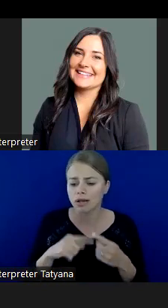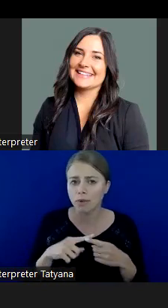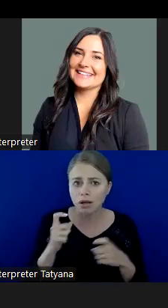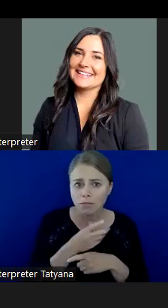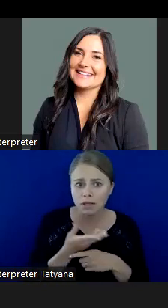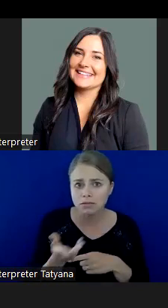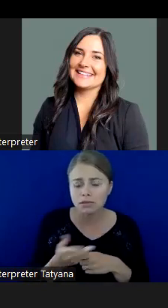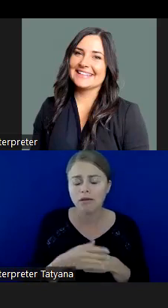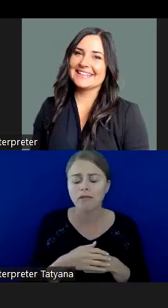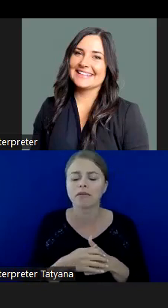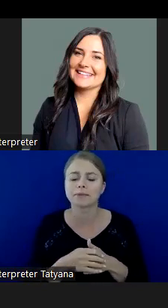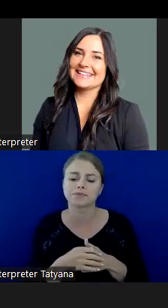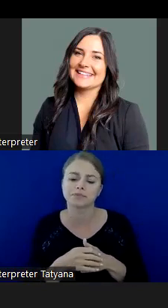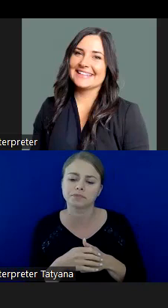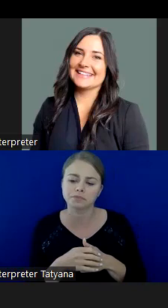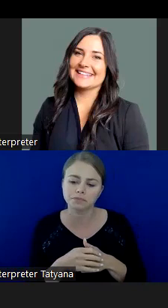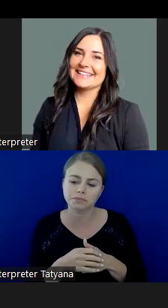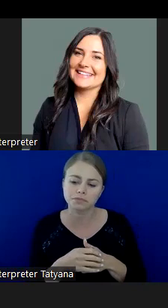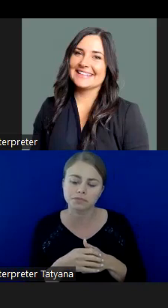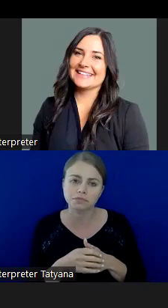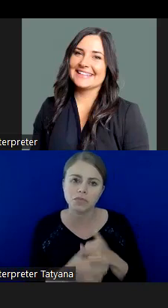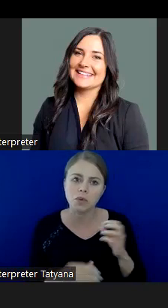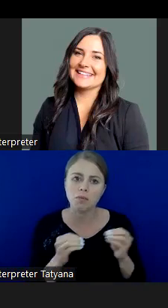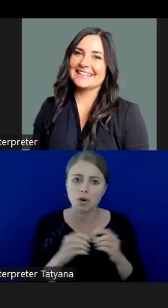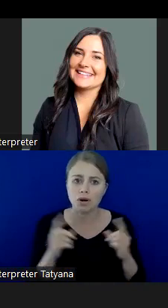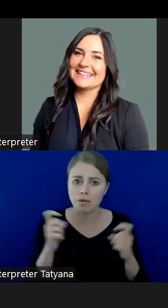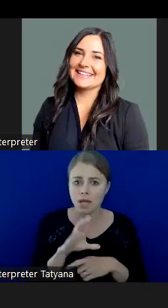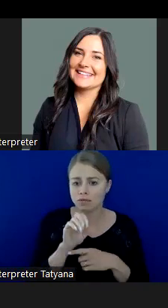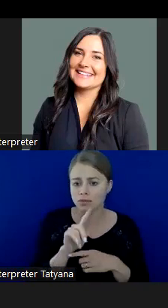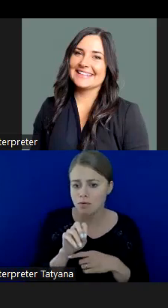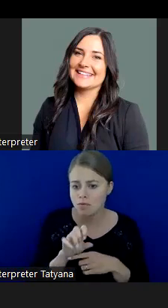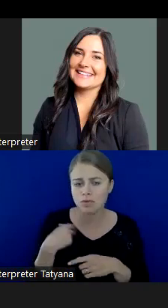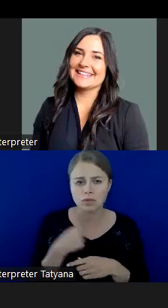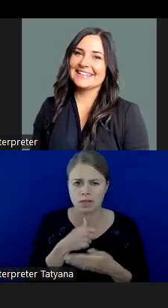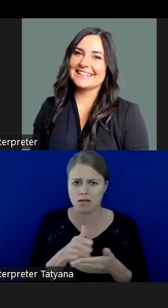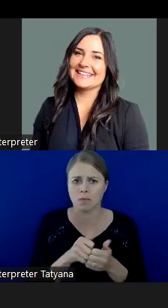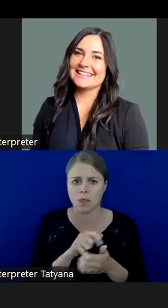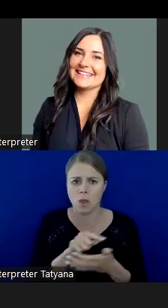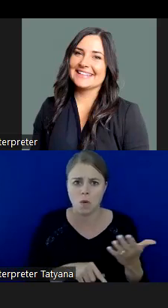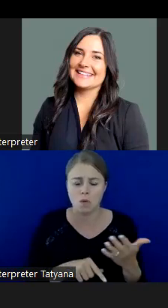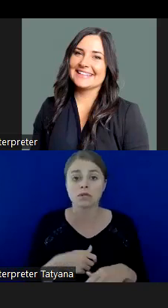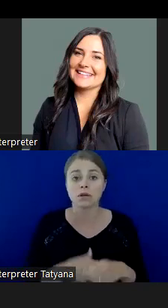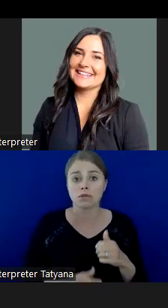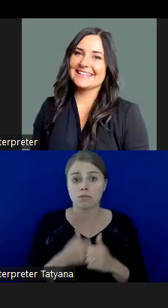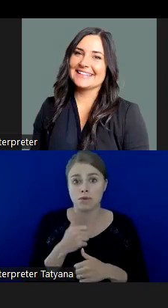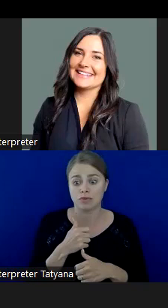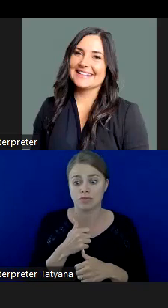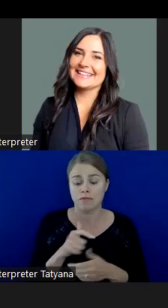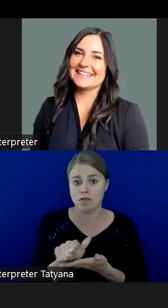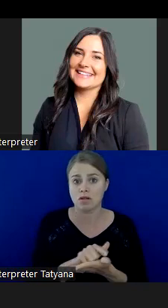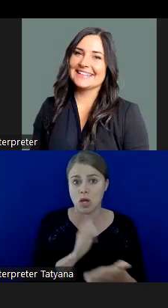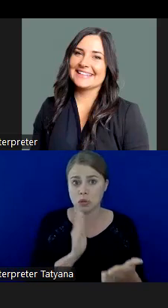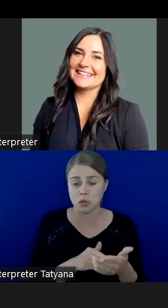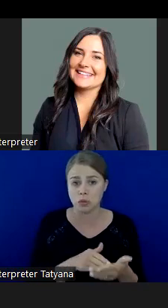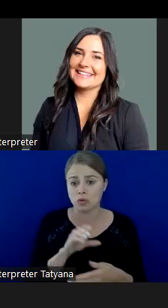anything that you have with the more complex codes, that kind of thing. We can actually help with those. Most of the lawsuits and the